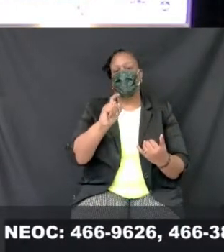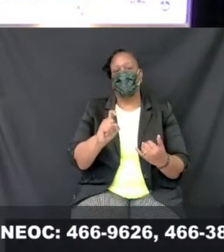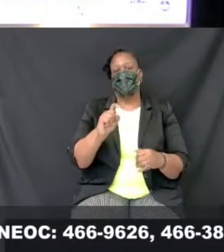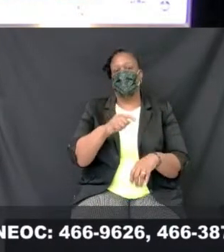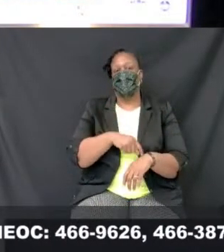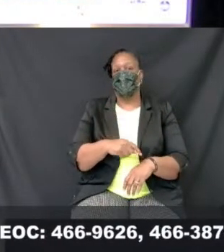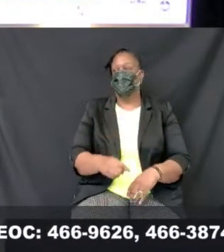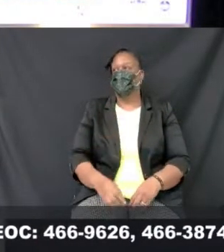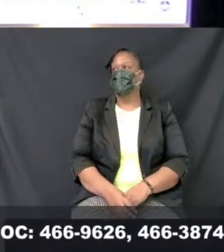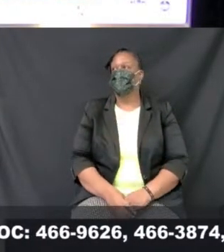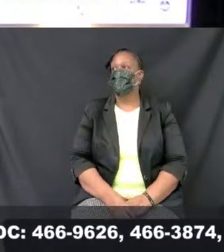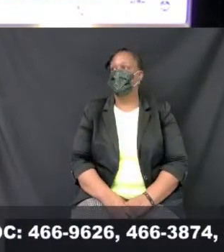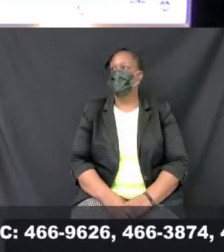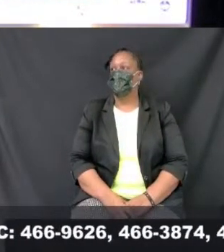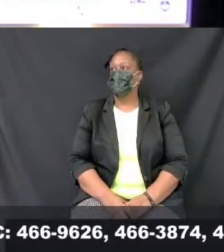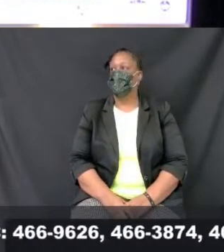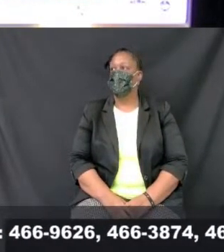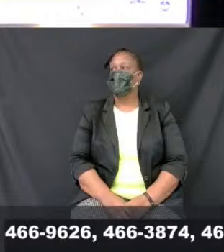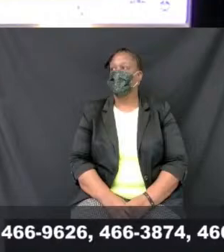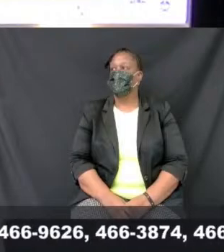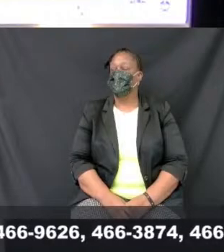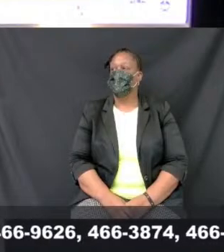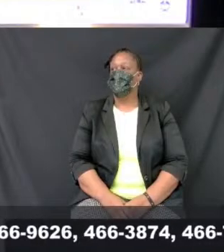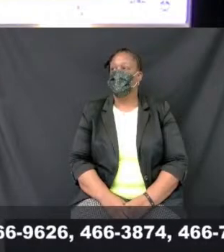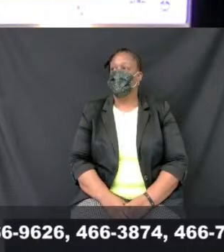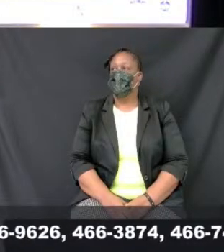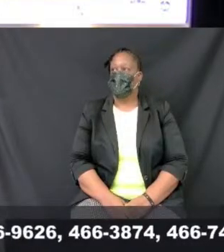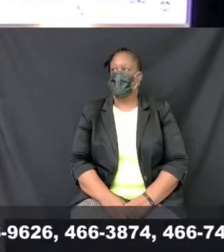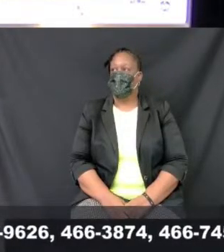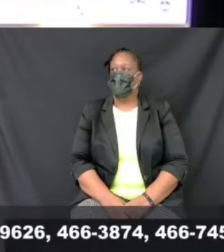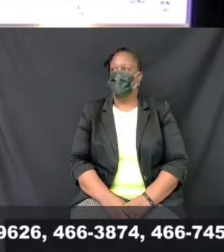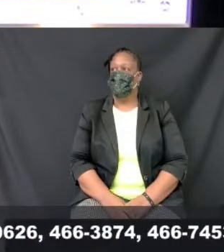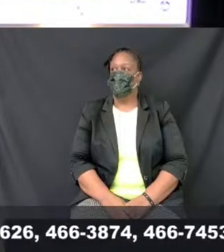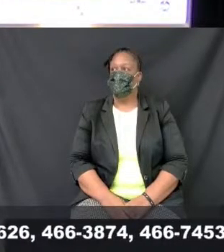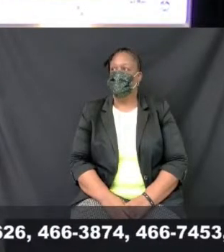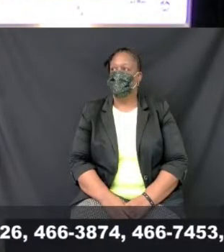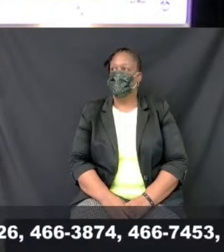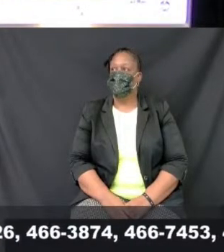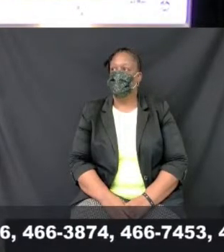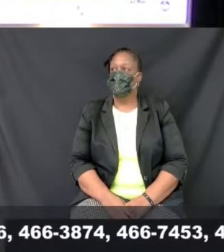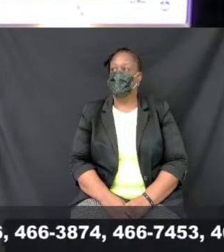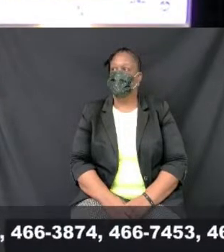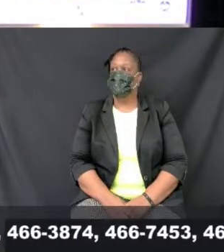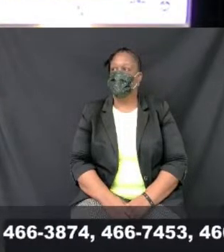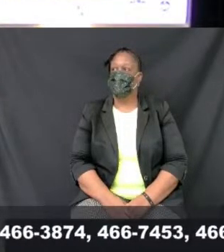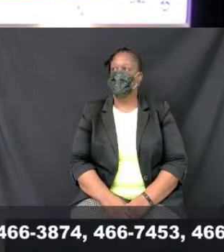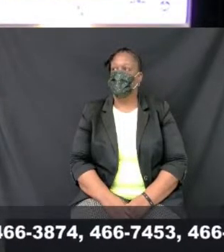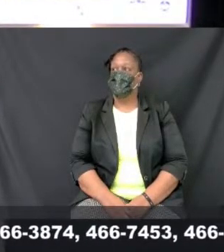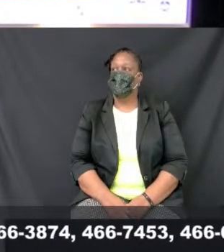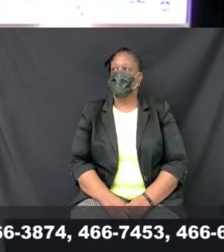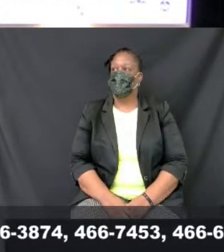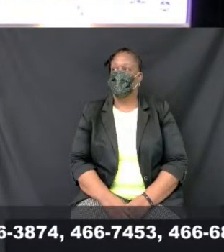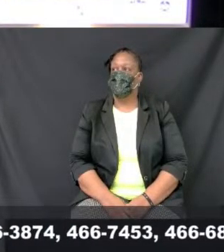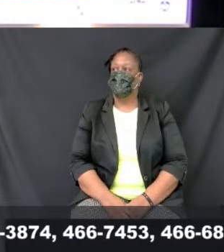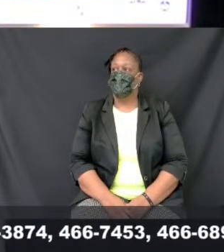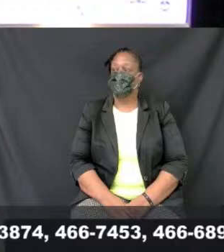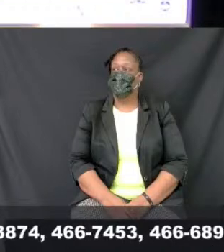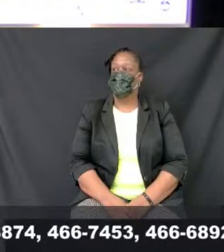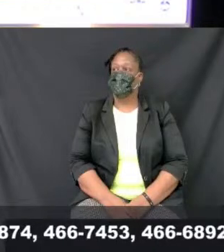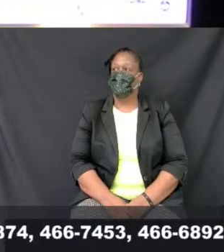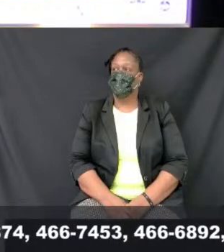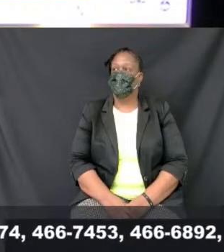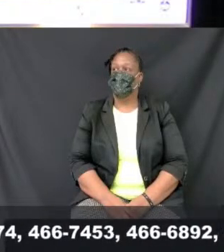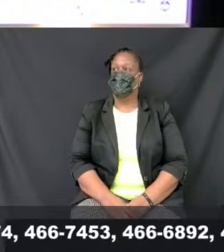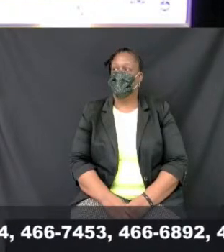today. And the first question is, should people get a second